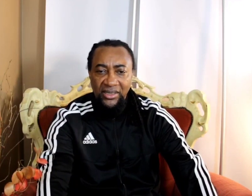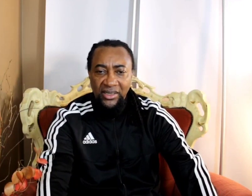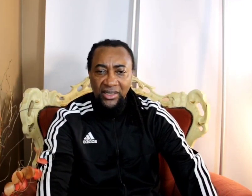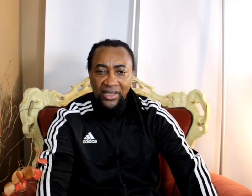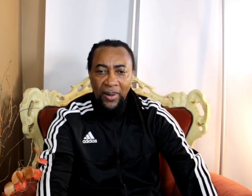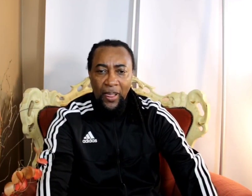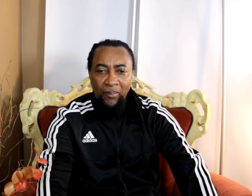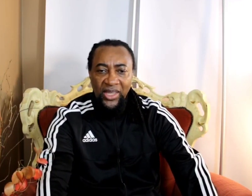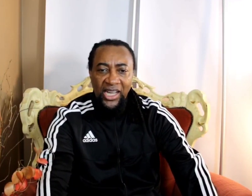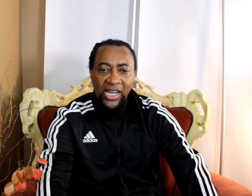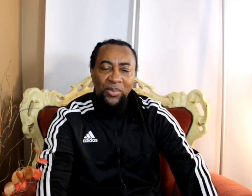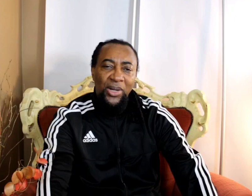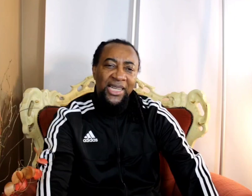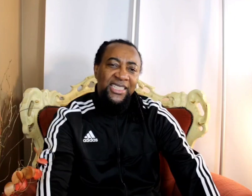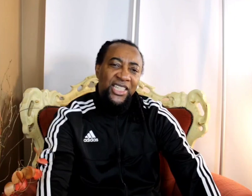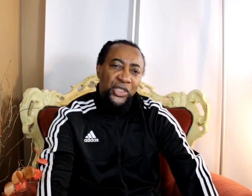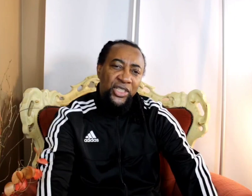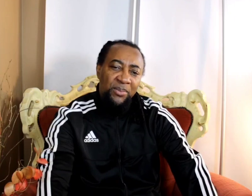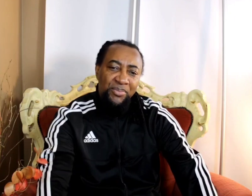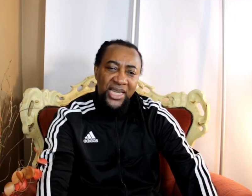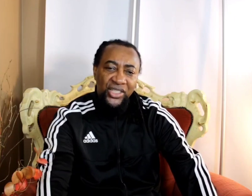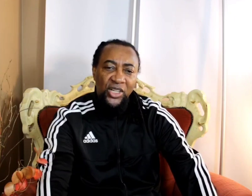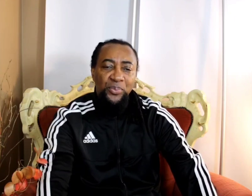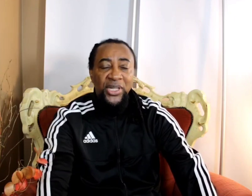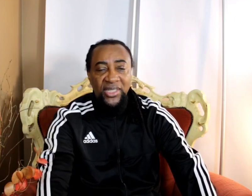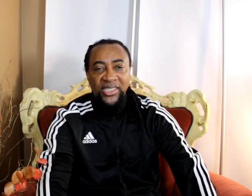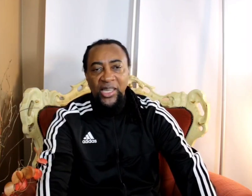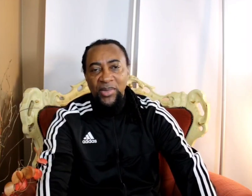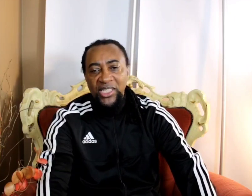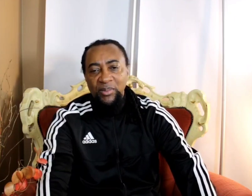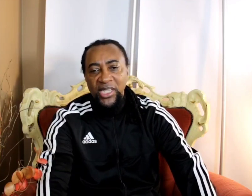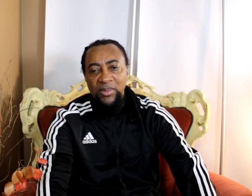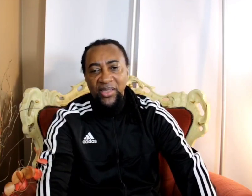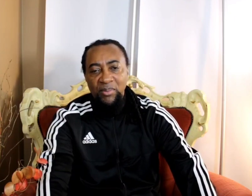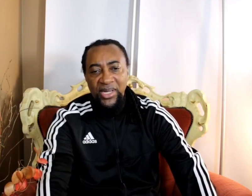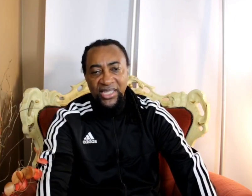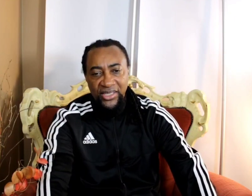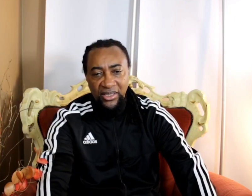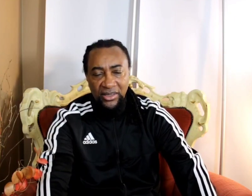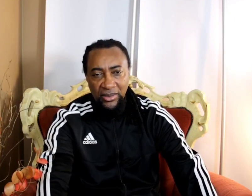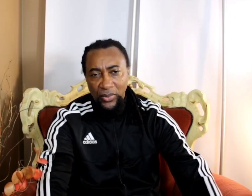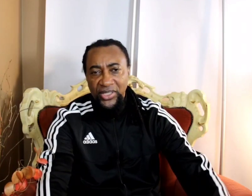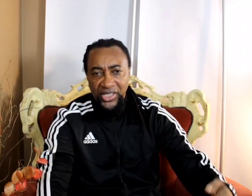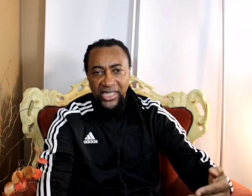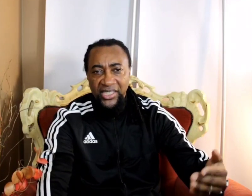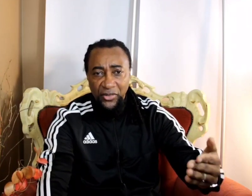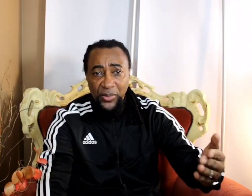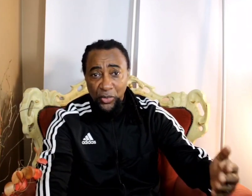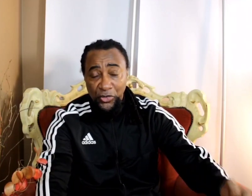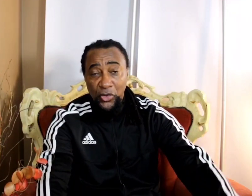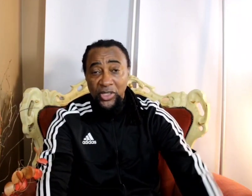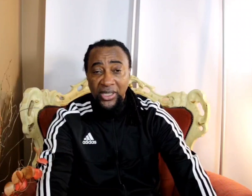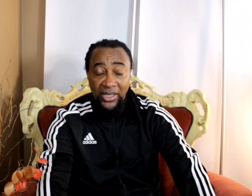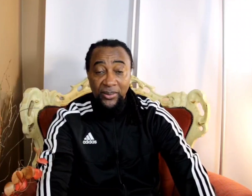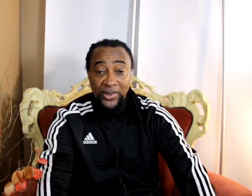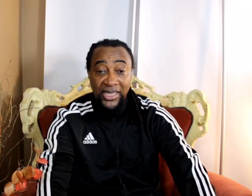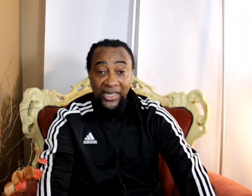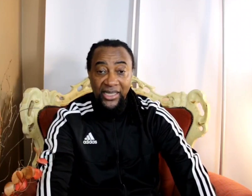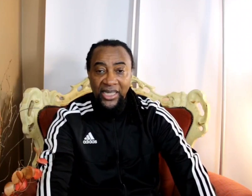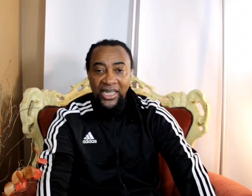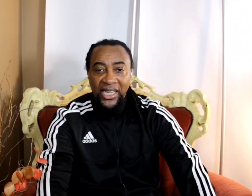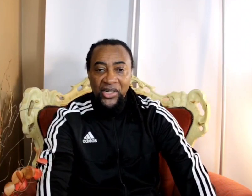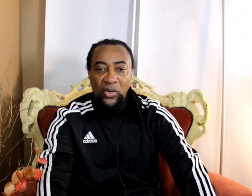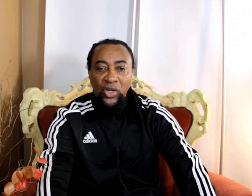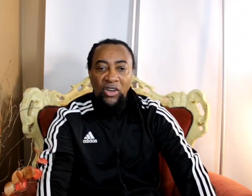agenda. And his issues are based on previous statements made by the Minister when she had a different portfolio, I must